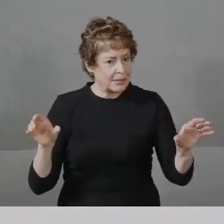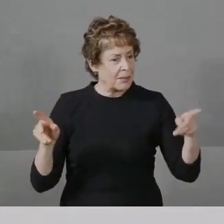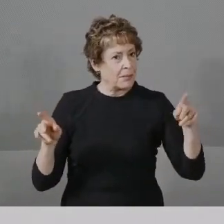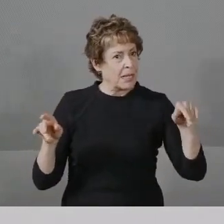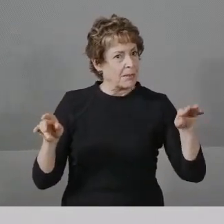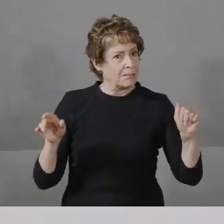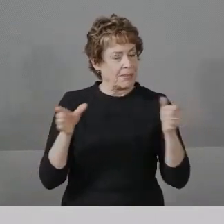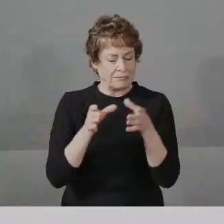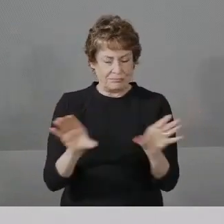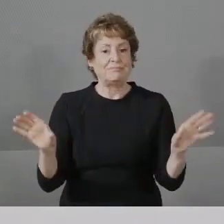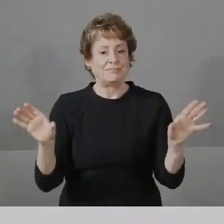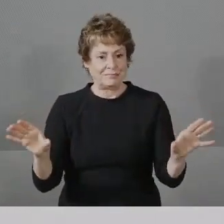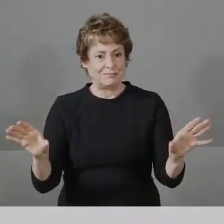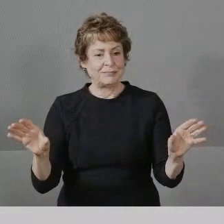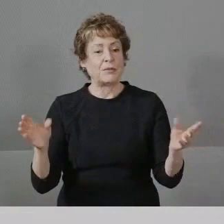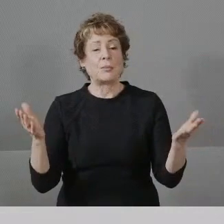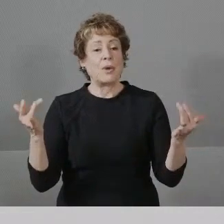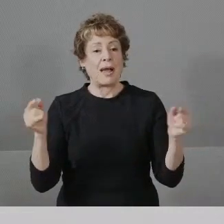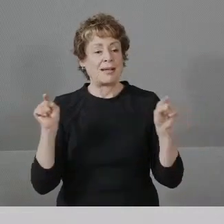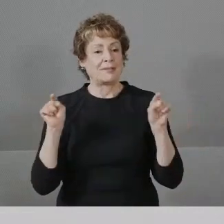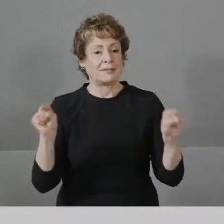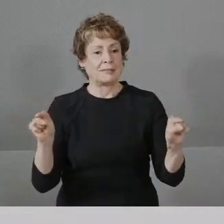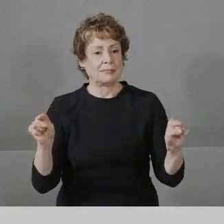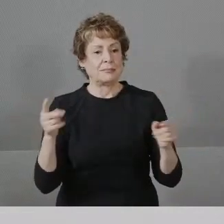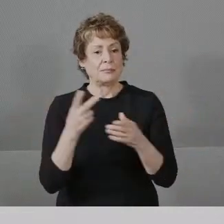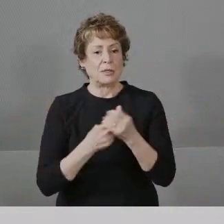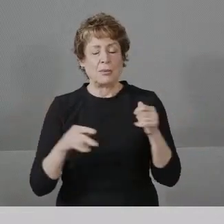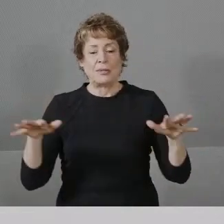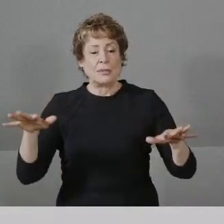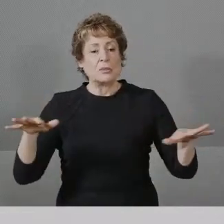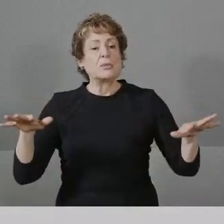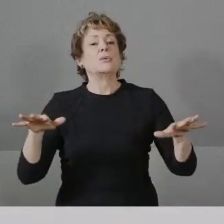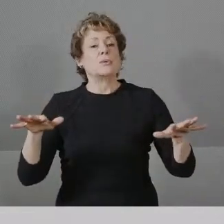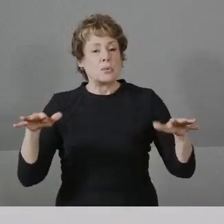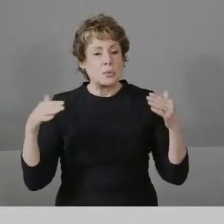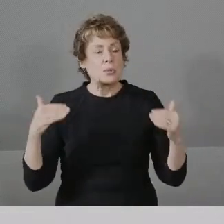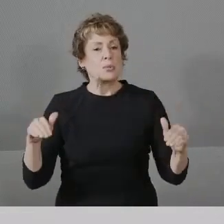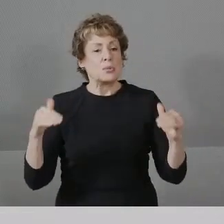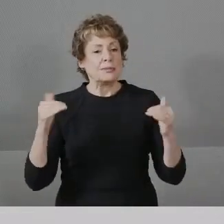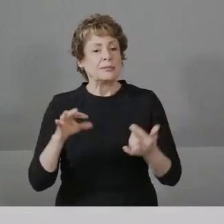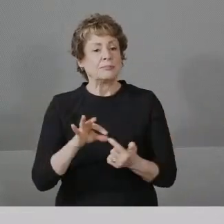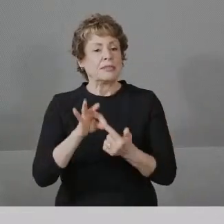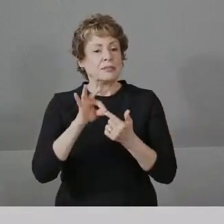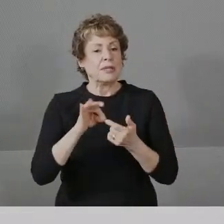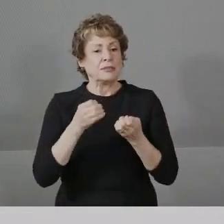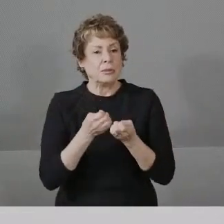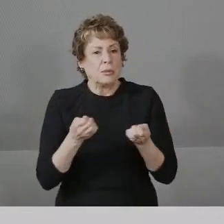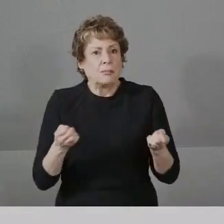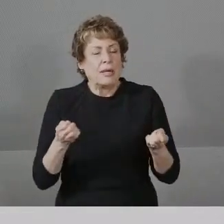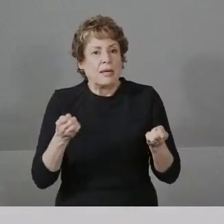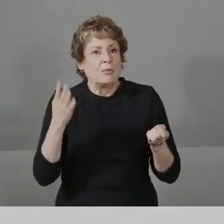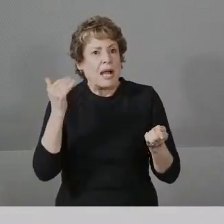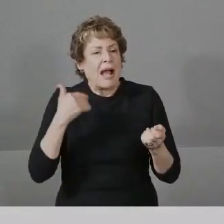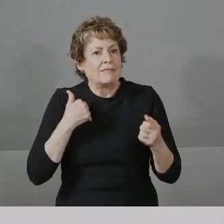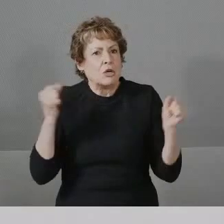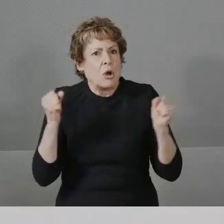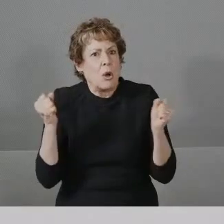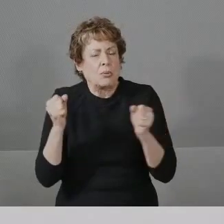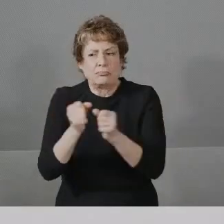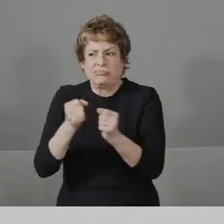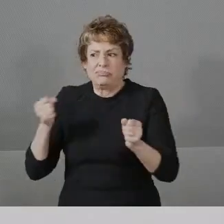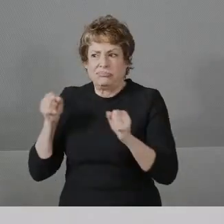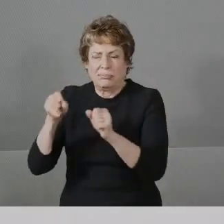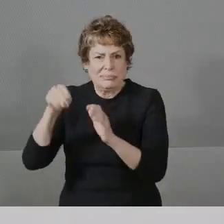sizes. Next week, we anticipate that Arizona will receive the Moderna vaccine, and it will be prioritized for our